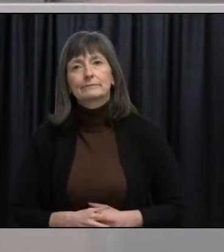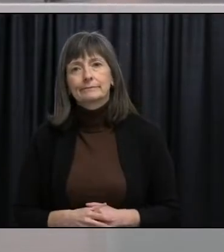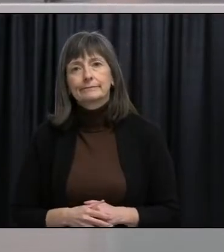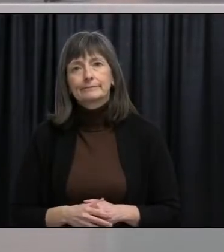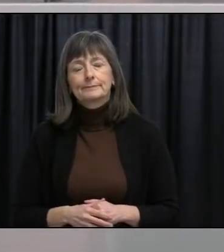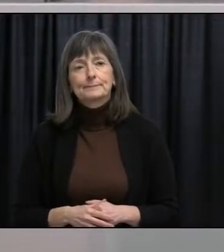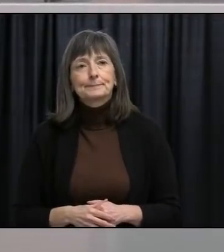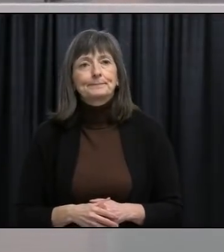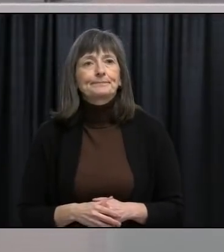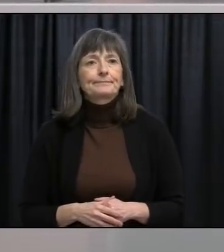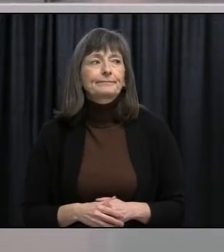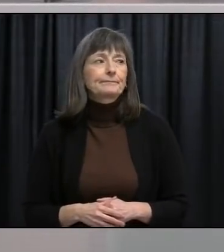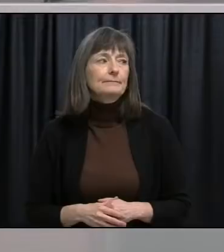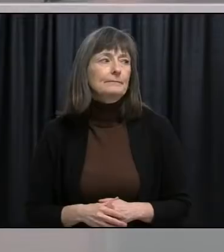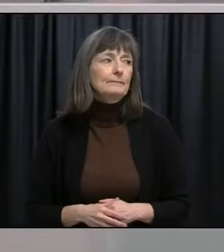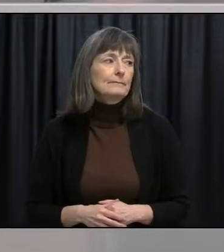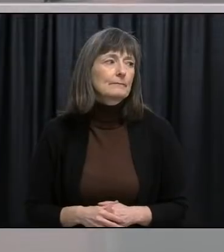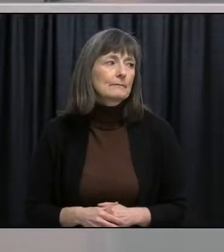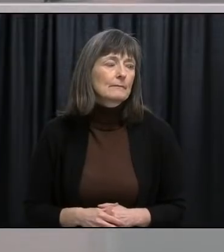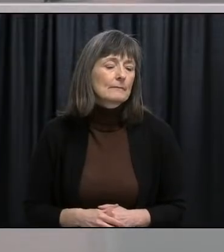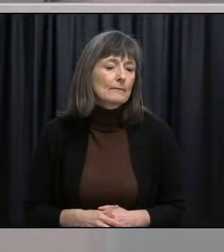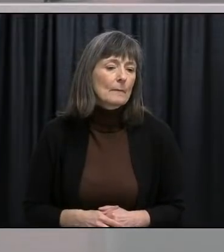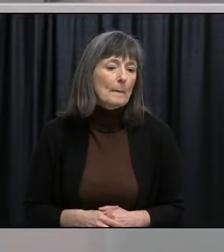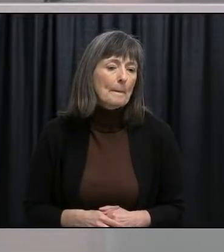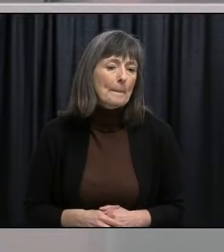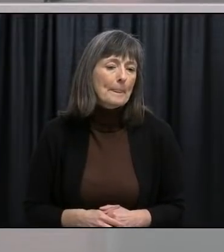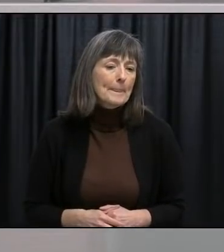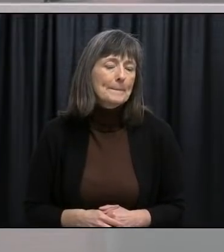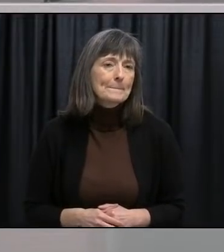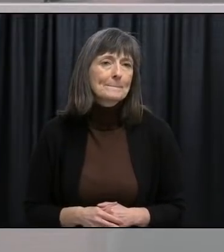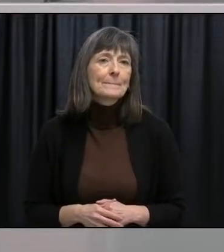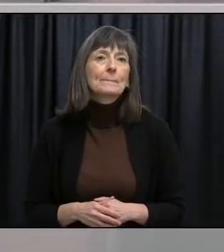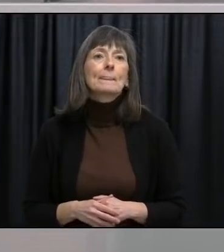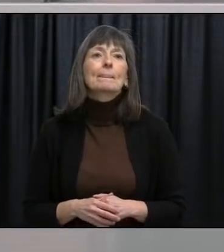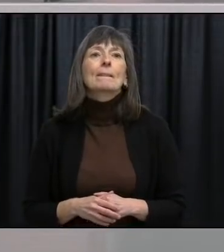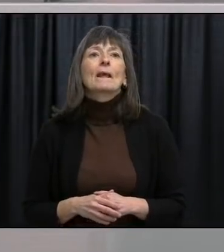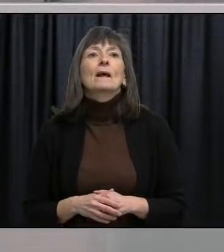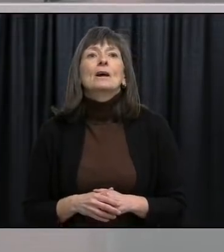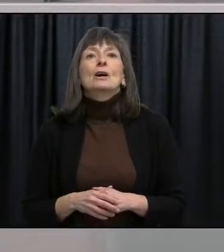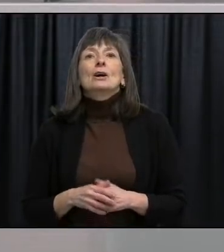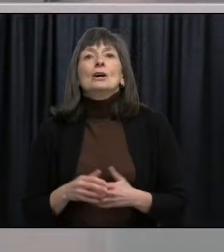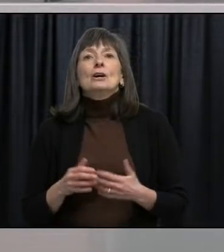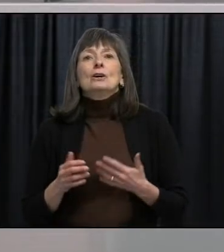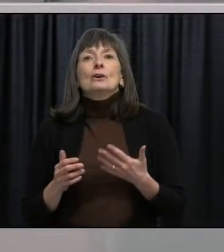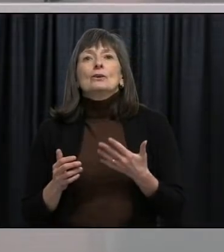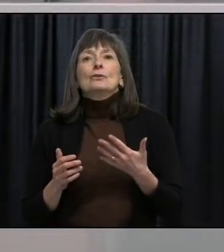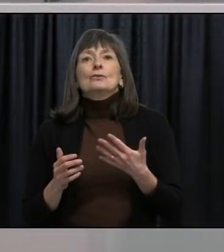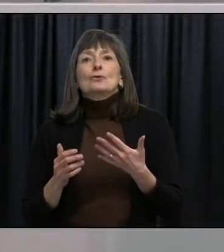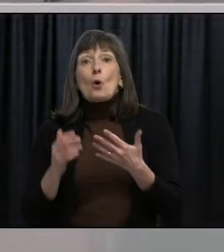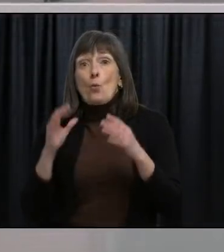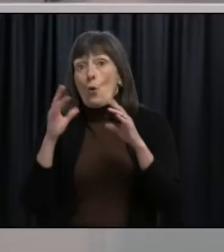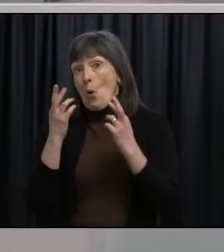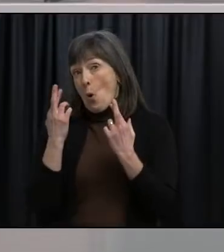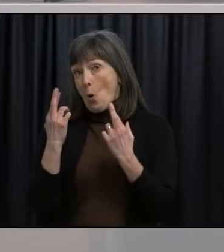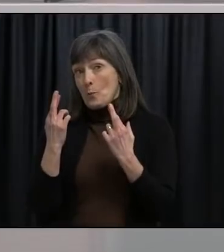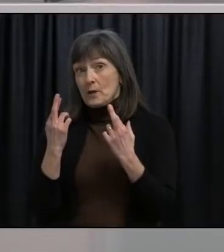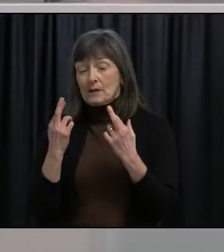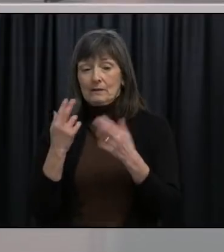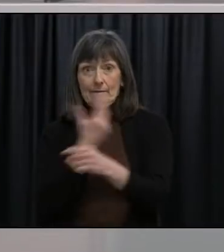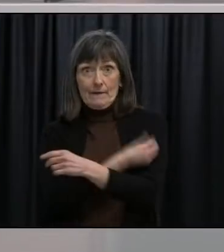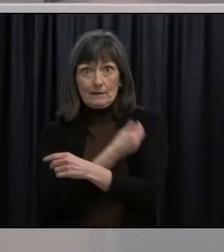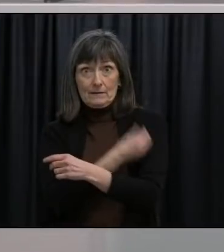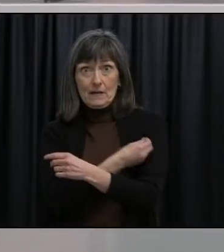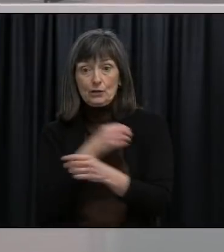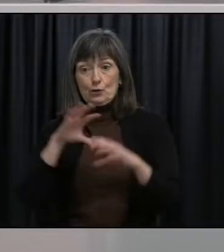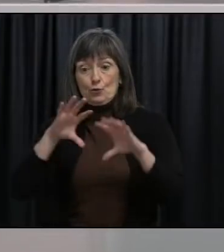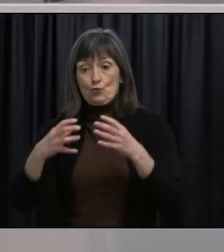And at this point, if we're hoping that phase 3 will come to an end in September, is it fair to say